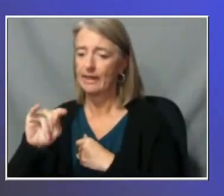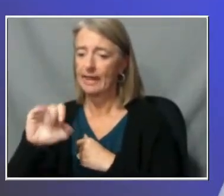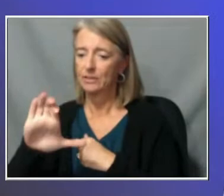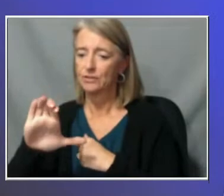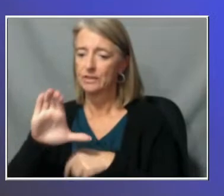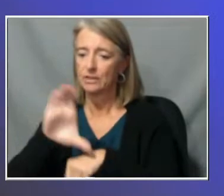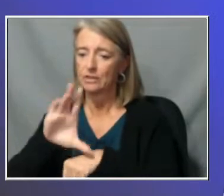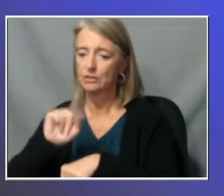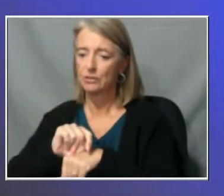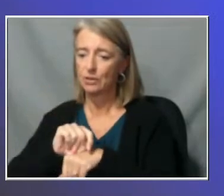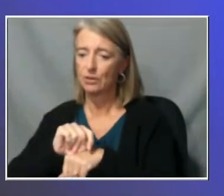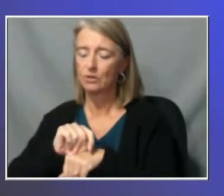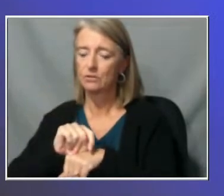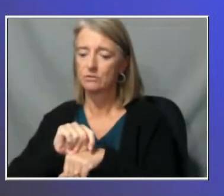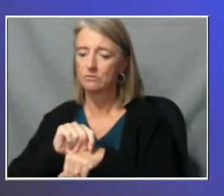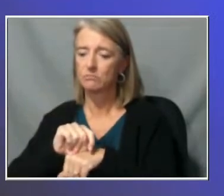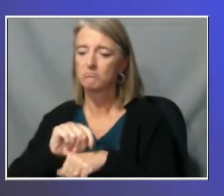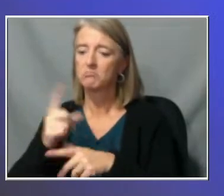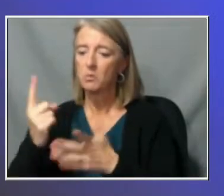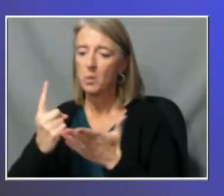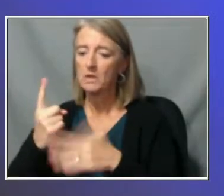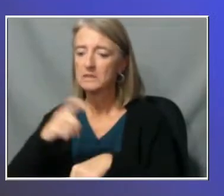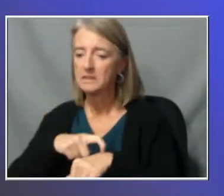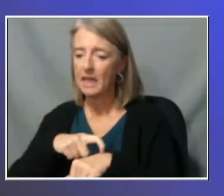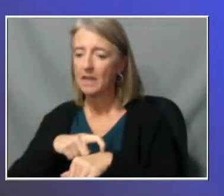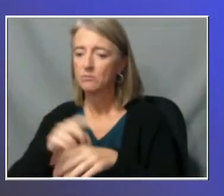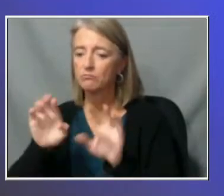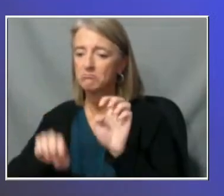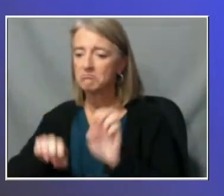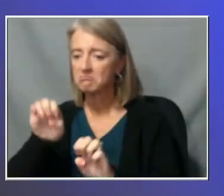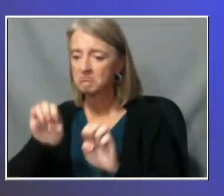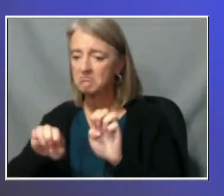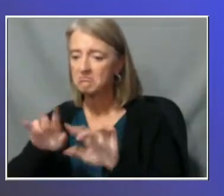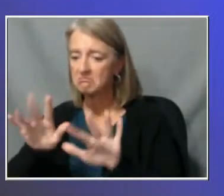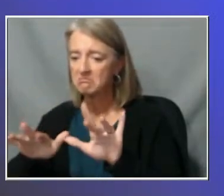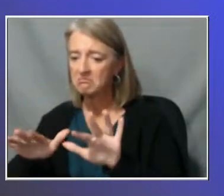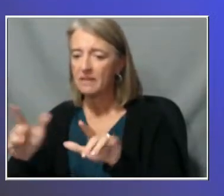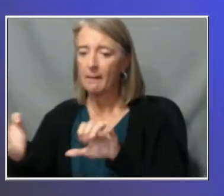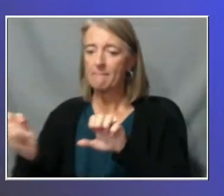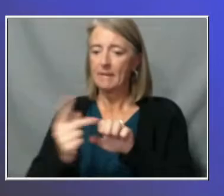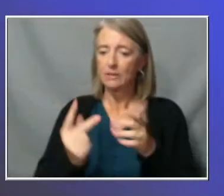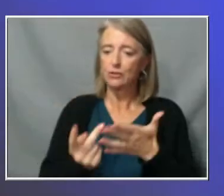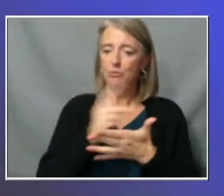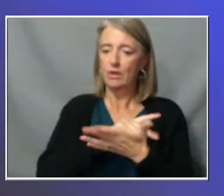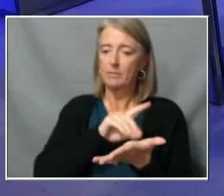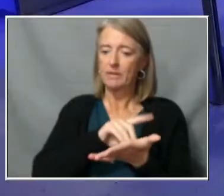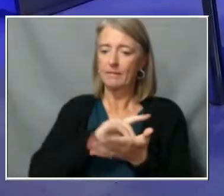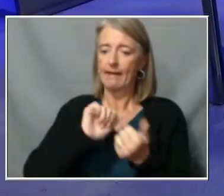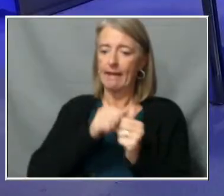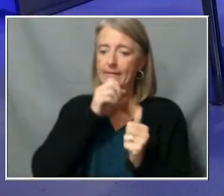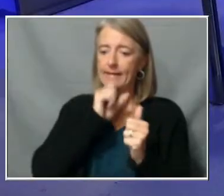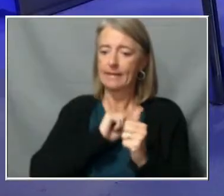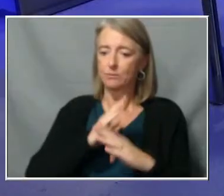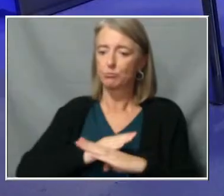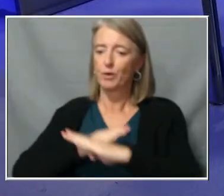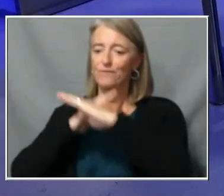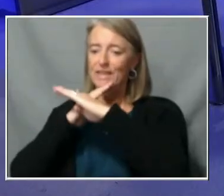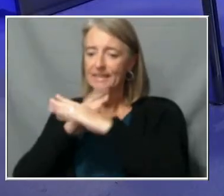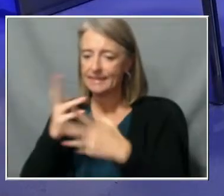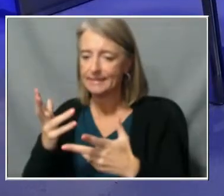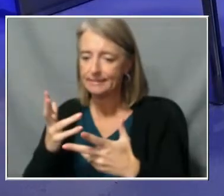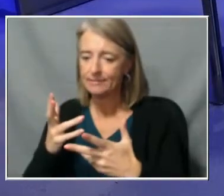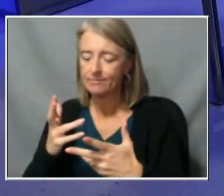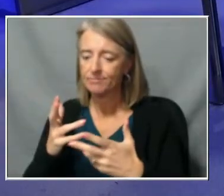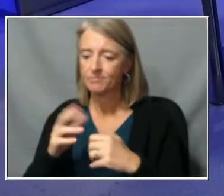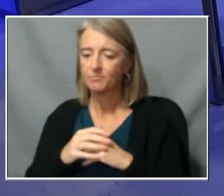tune-up, and then you go back to your primary care doctor with some ideas about how to age well. I like that, kind of preventative, and that kind of moves me